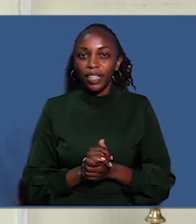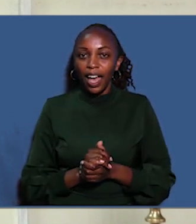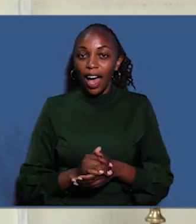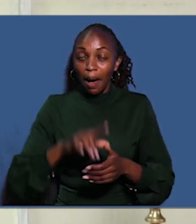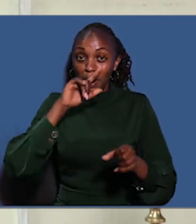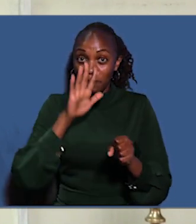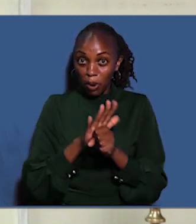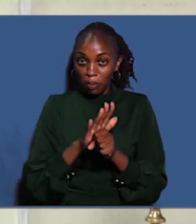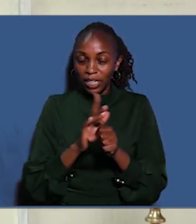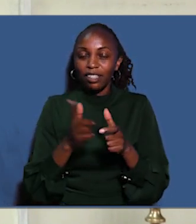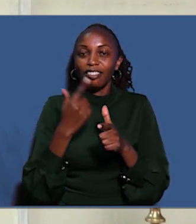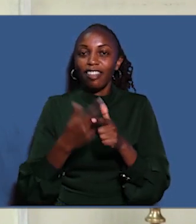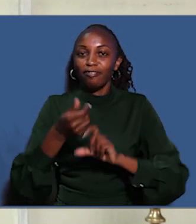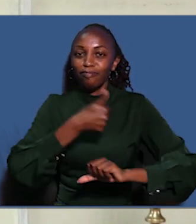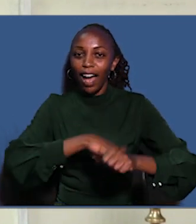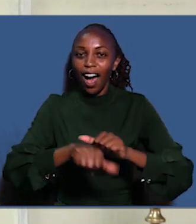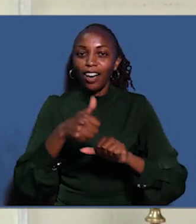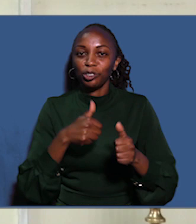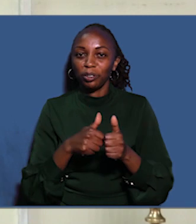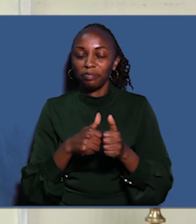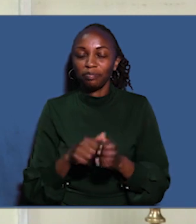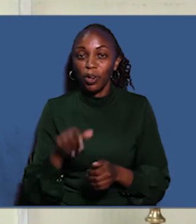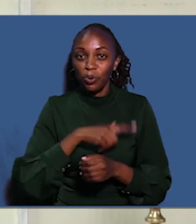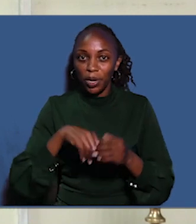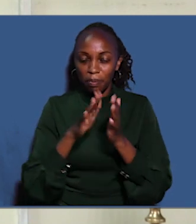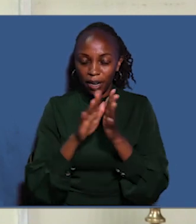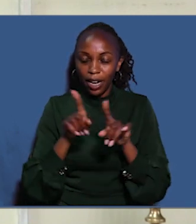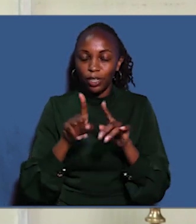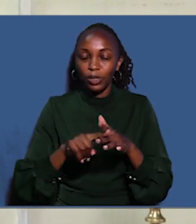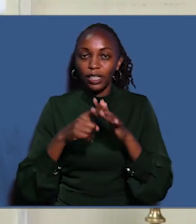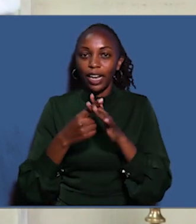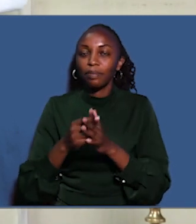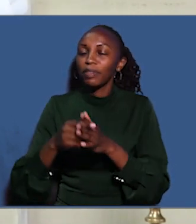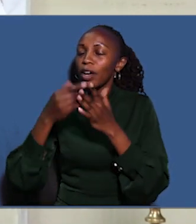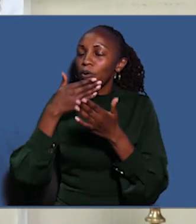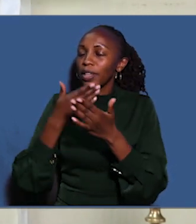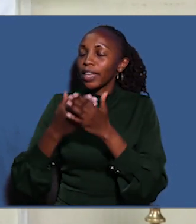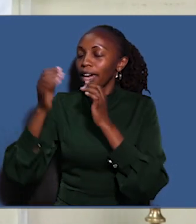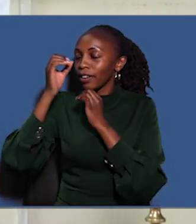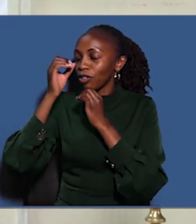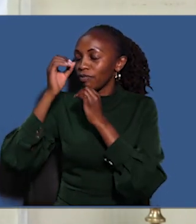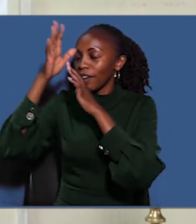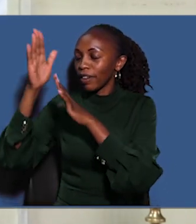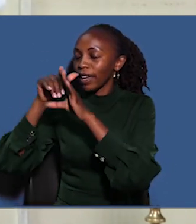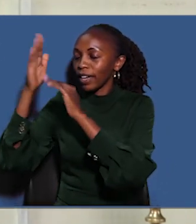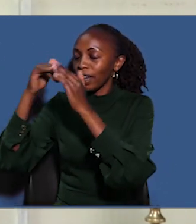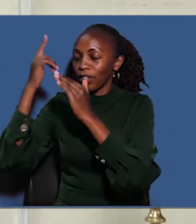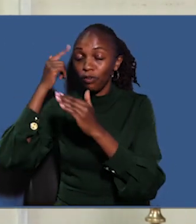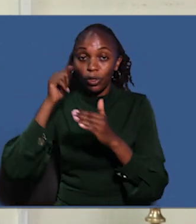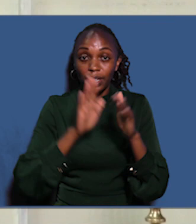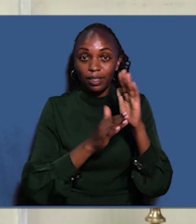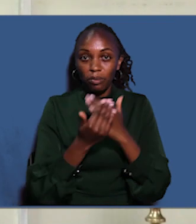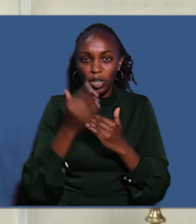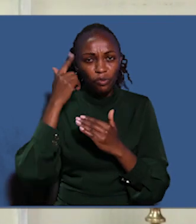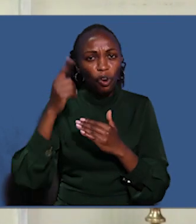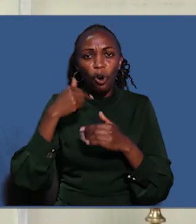atenda. Let us pray as we get ready to be blessed. We thank you, Heavenly Father, once again for this morning, for